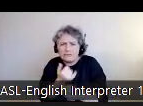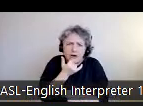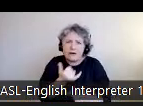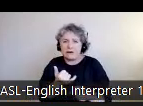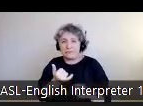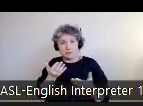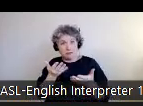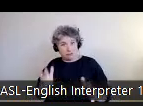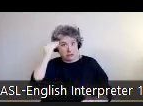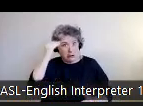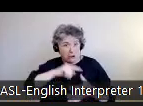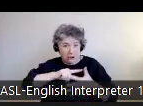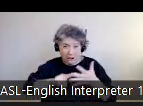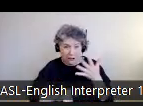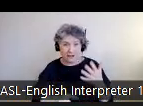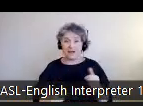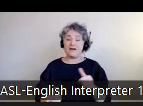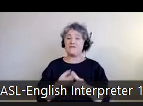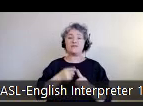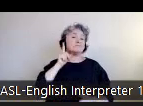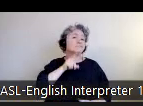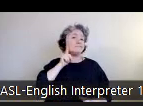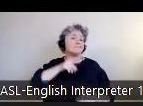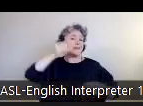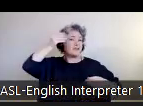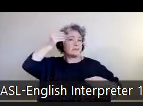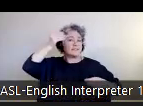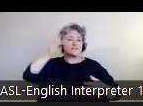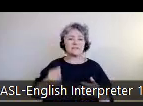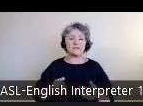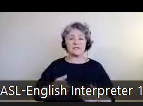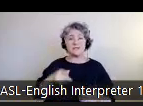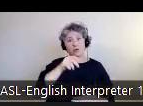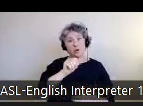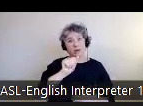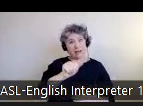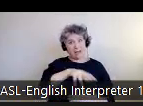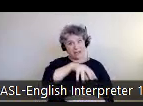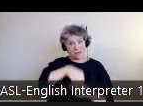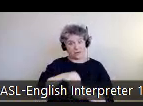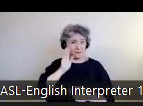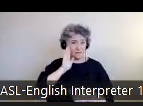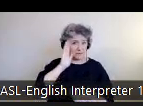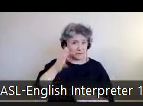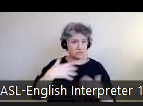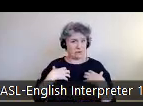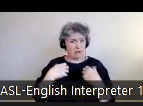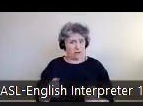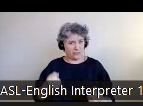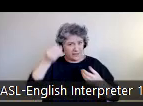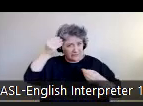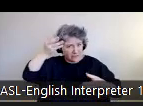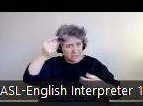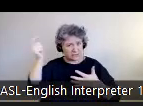already. So the first myth is my power of attorney should include my future healthcare instructions. Is that